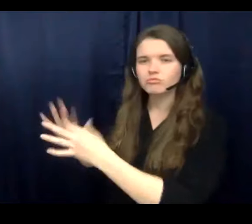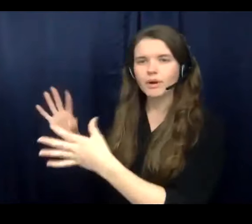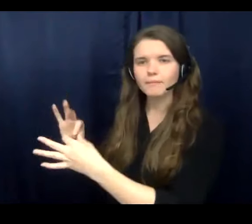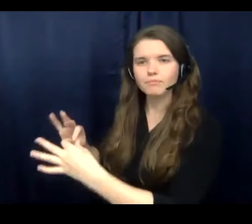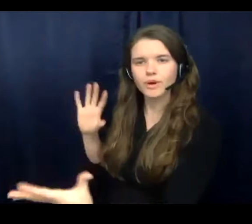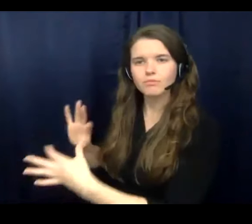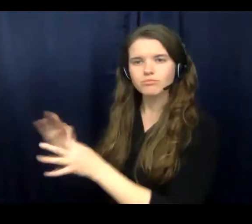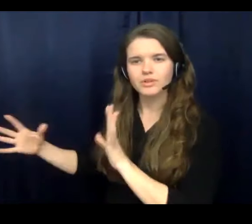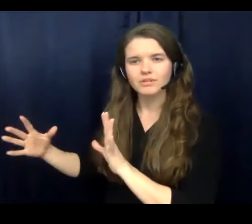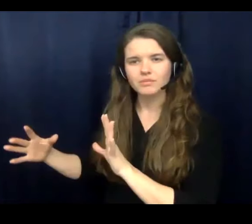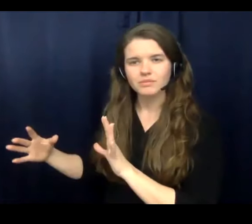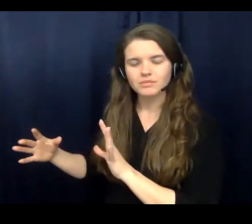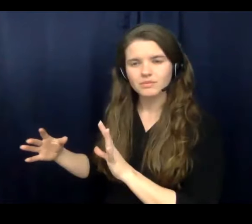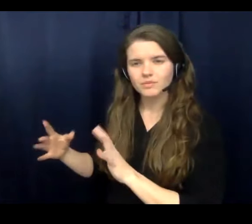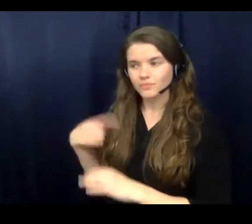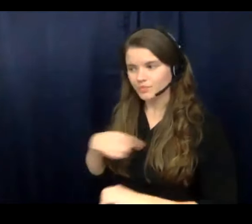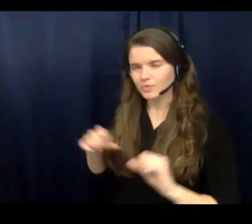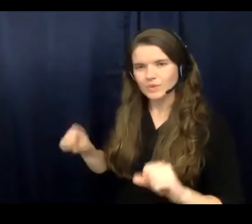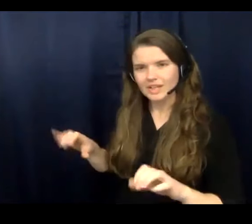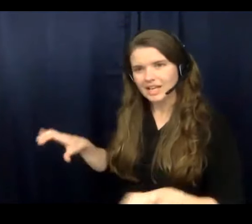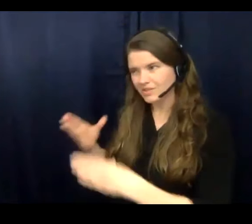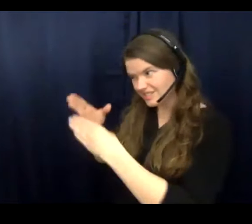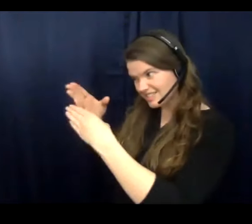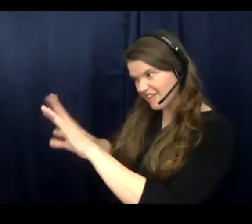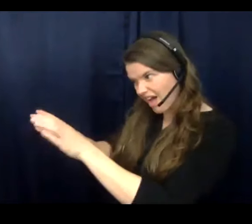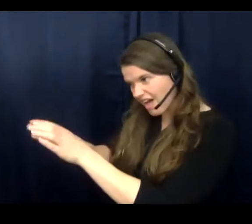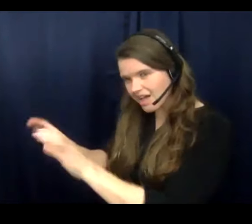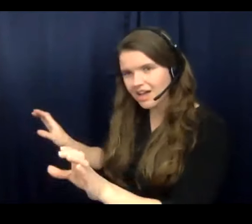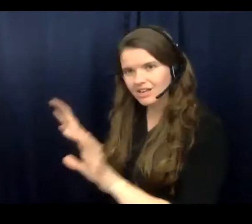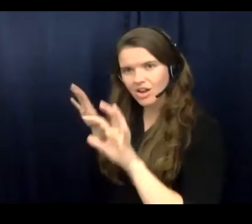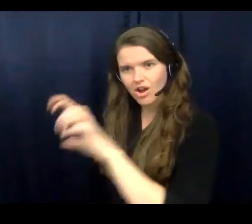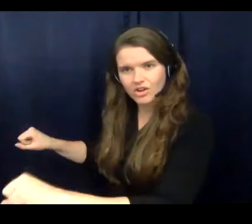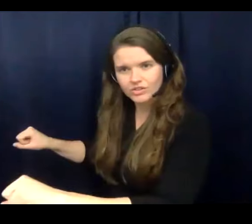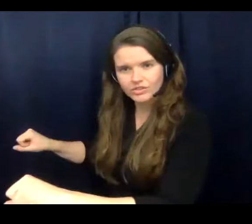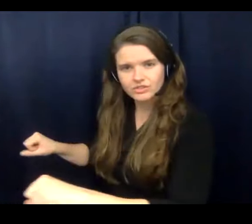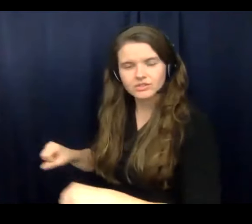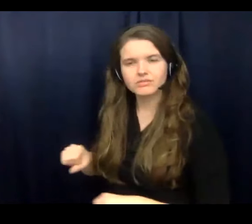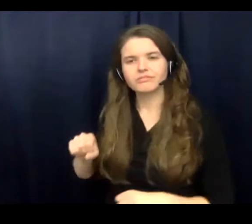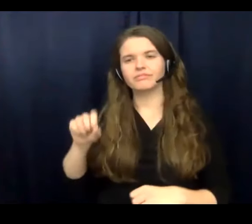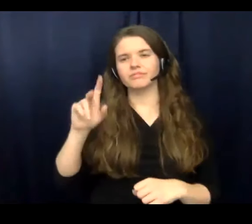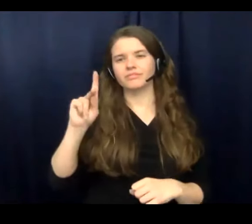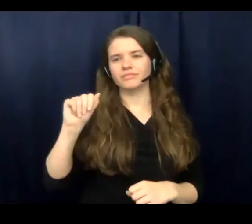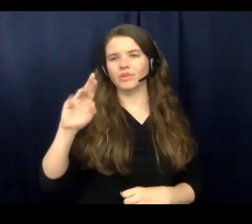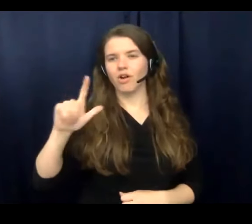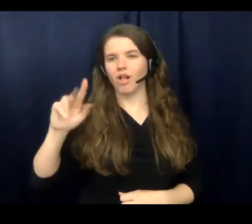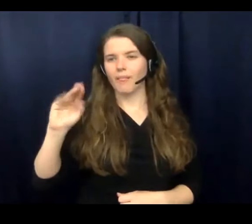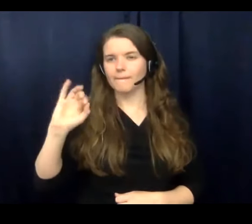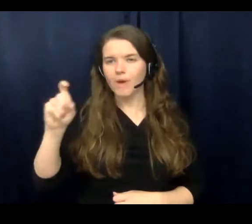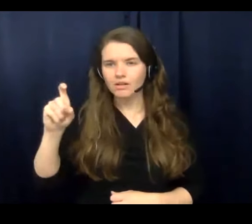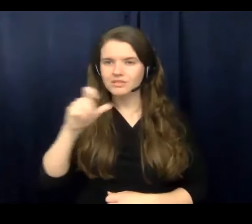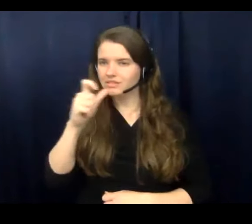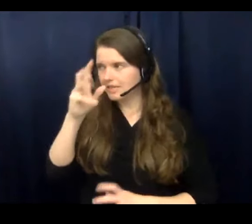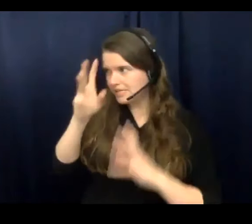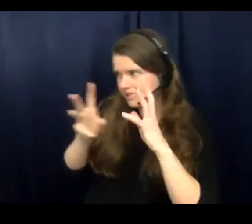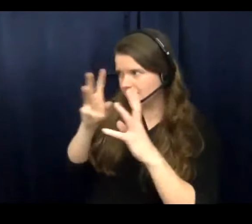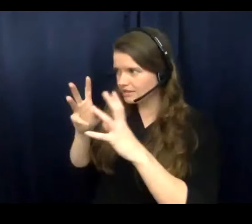it up so that we can do it, divide and conquer. You see, Karl Marx did not invent conflict and crisis in order for people to use